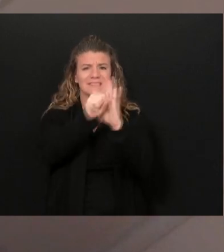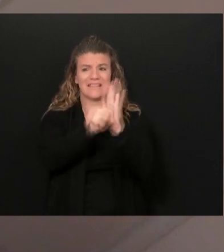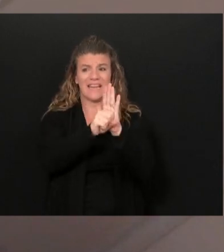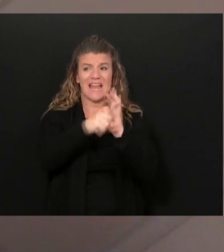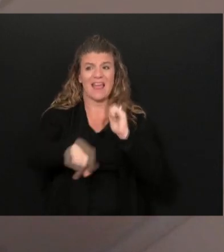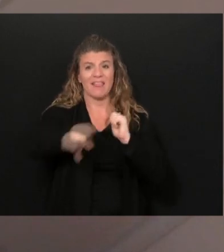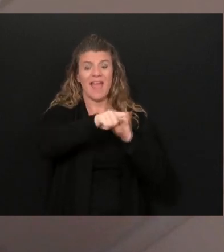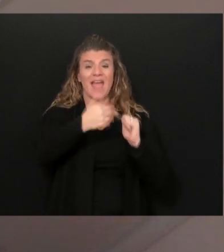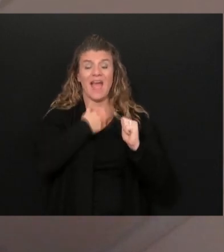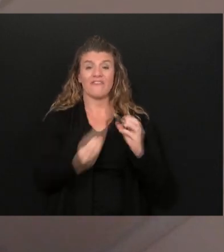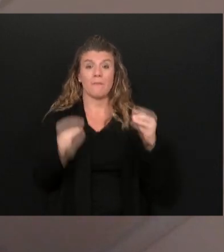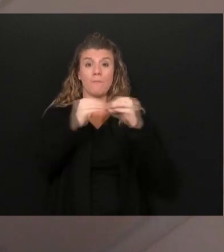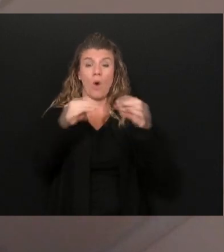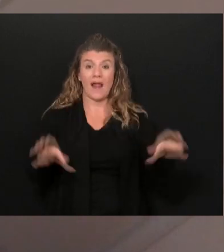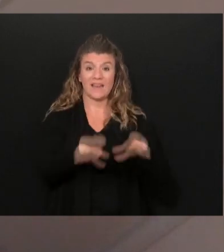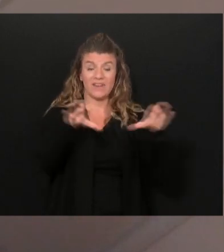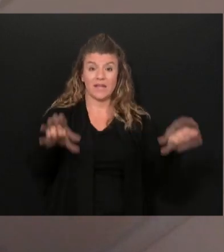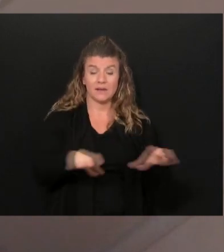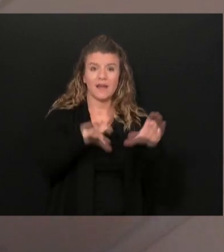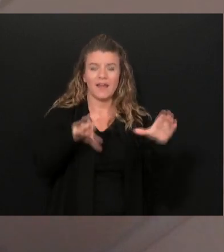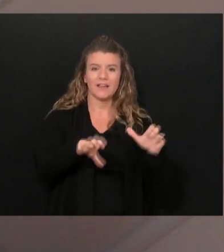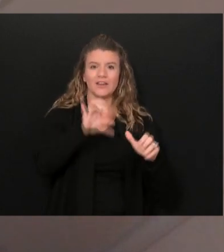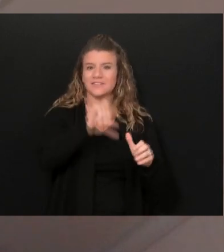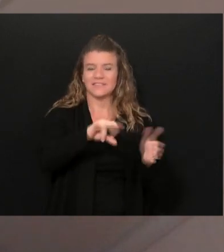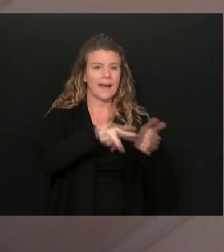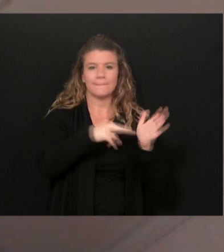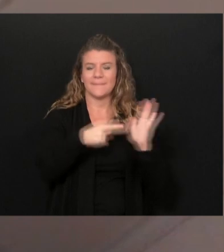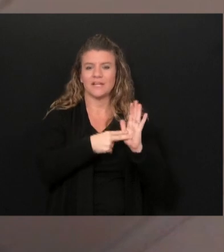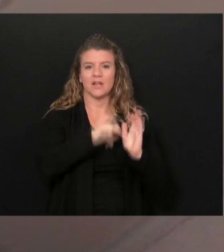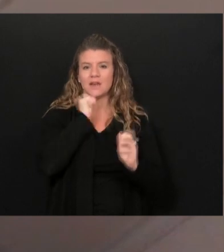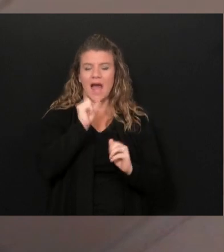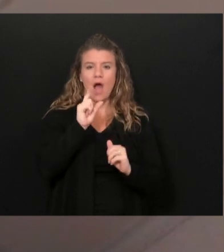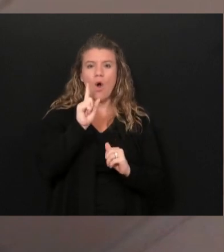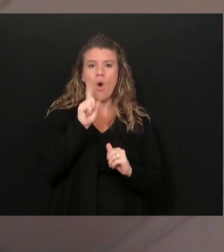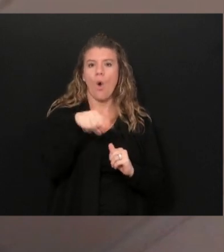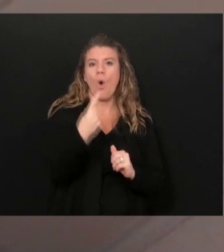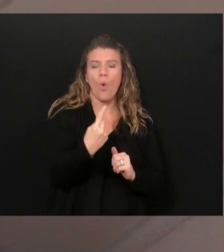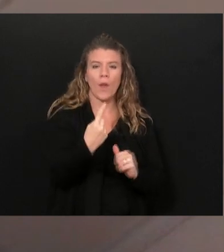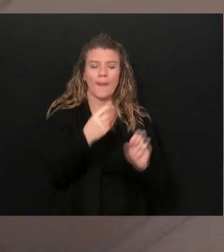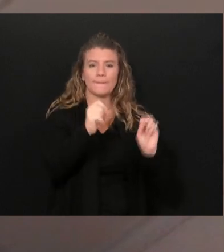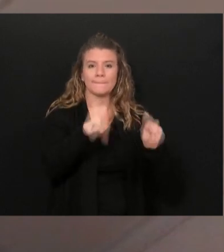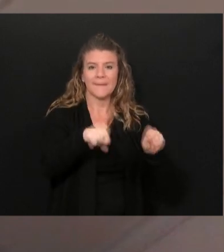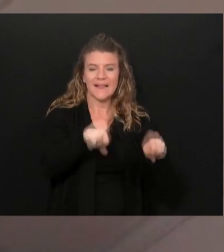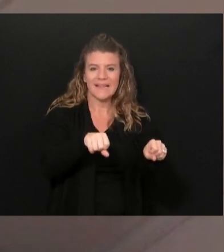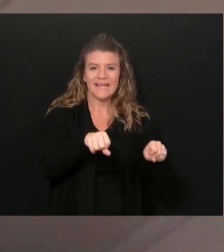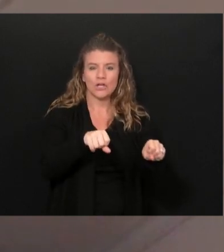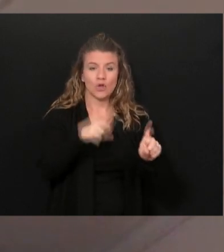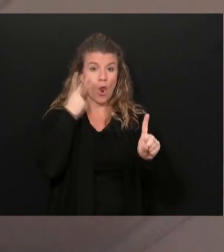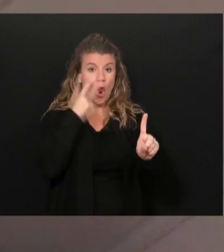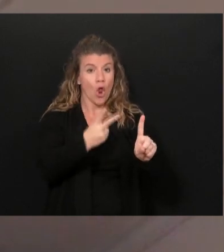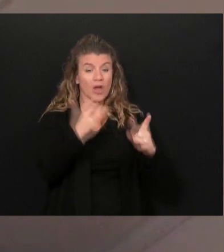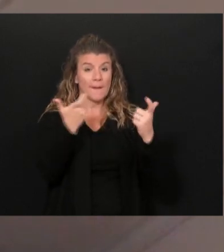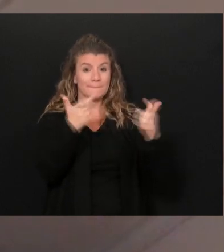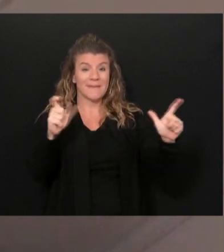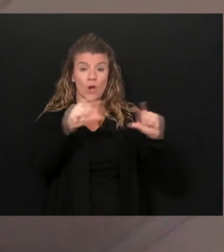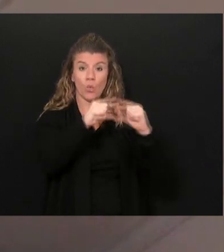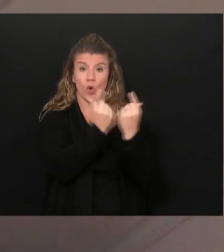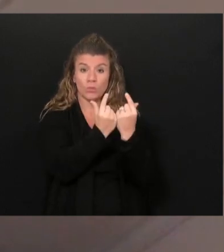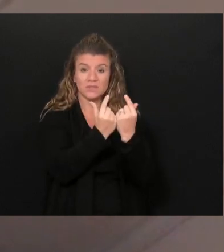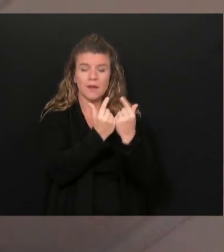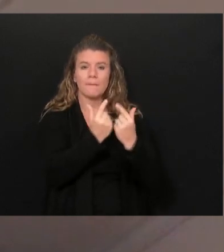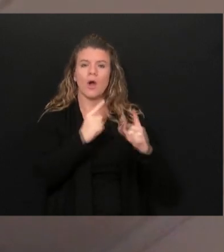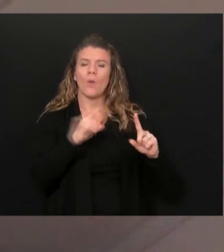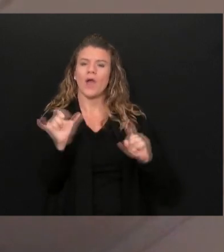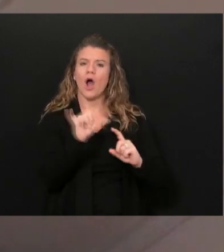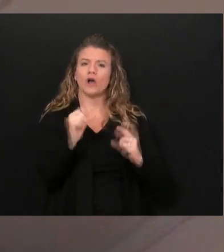have more activity, so that we not only get the sort of the ability to look at big groups of people, but we want